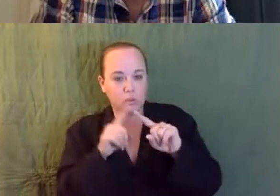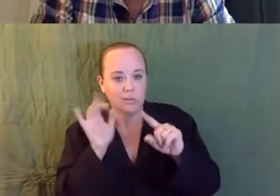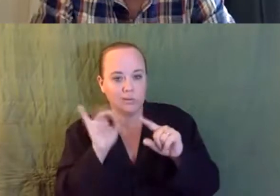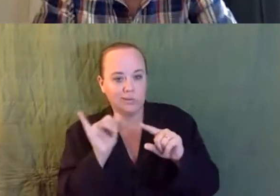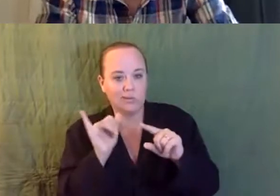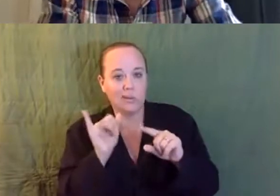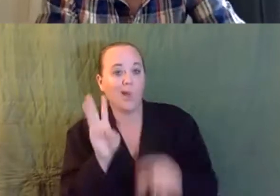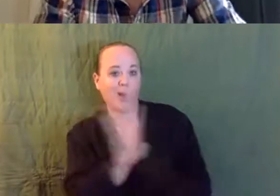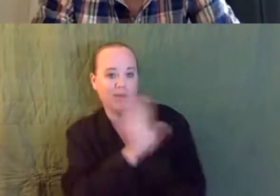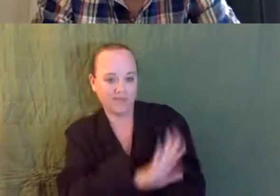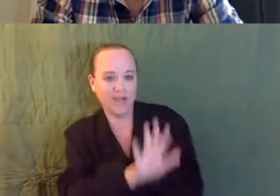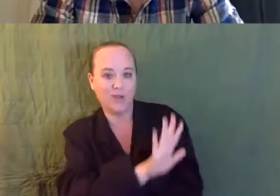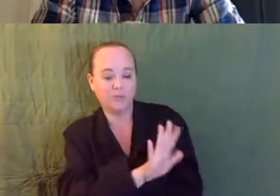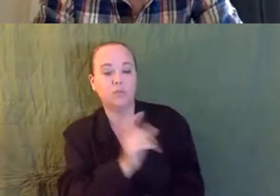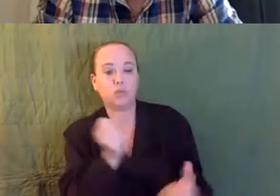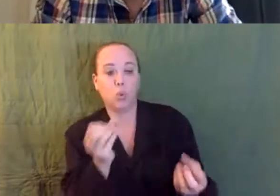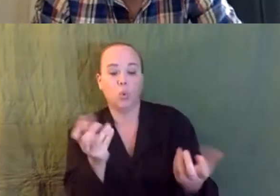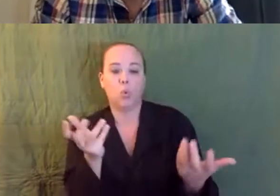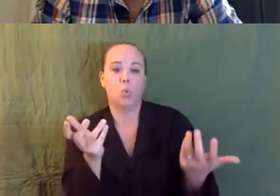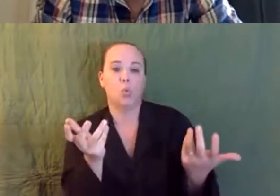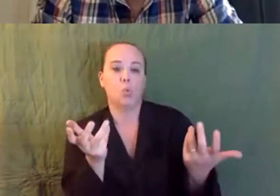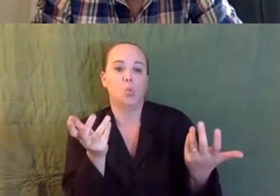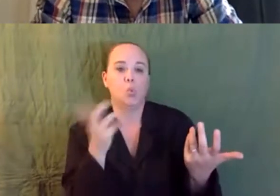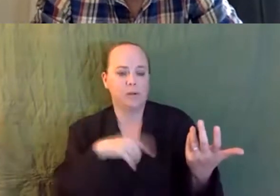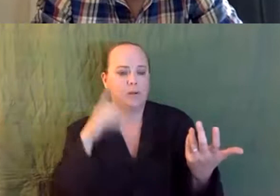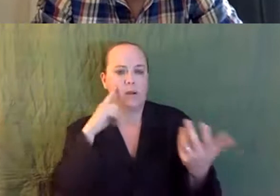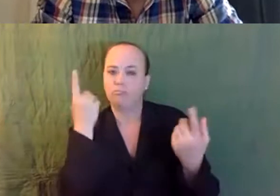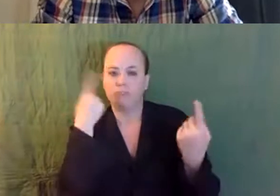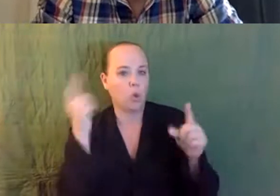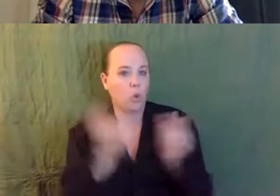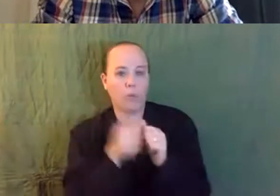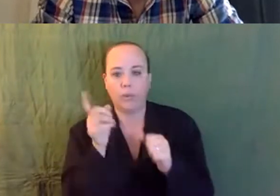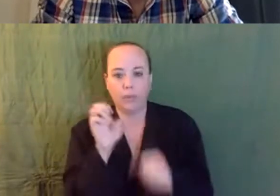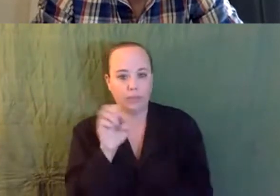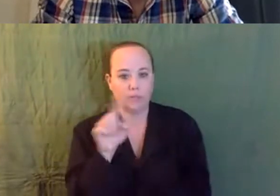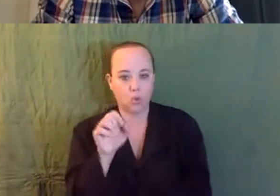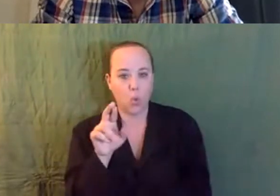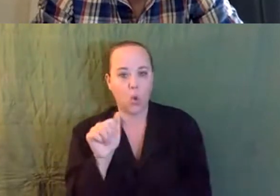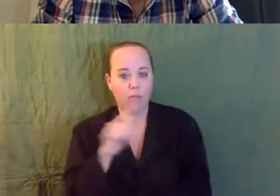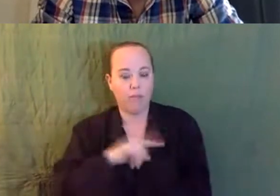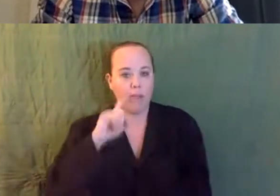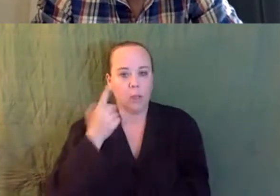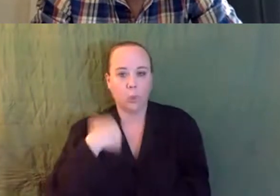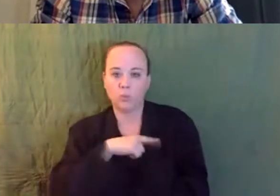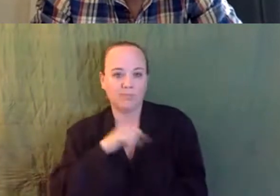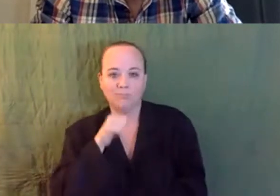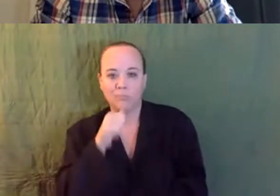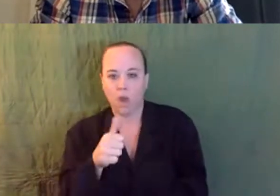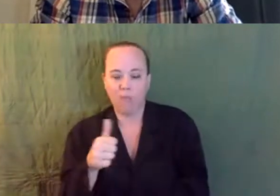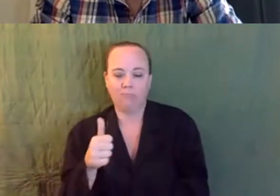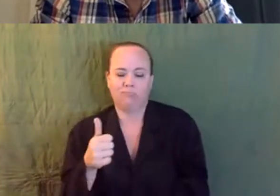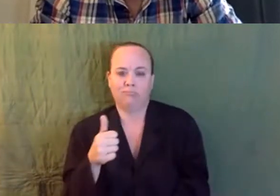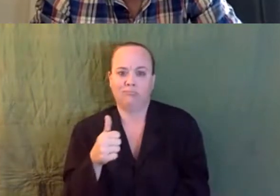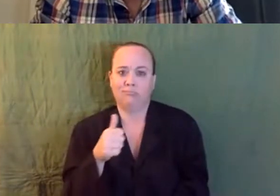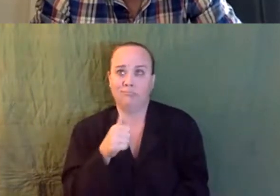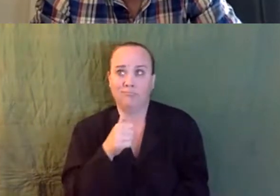the West Side. So I'm with Ezra on this. I think that we don't have a whole lot. If